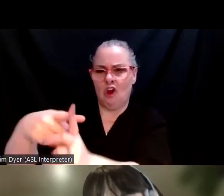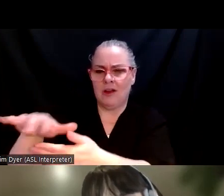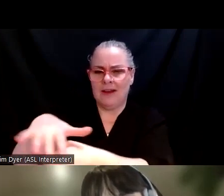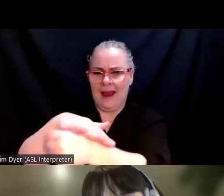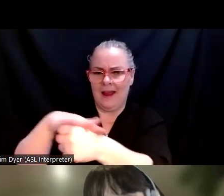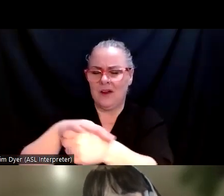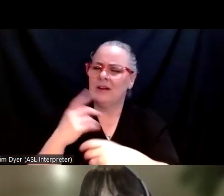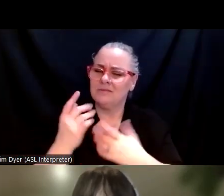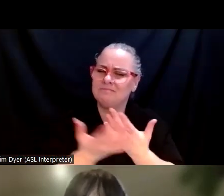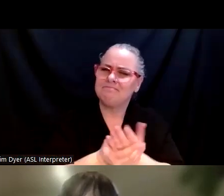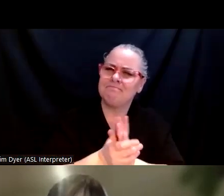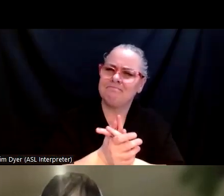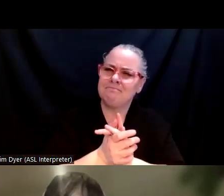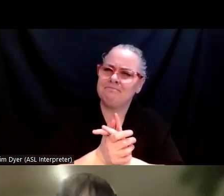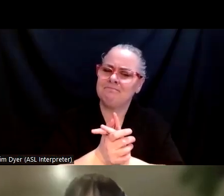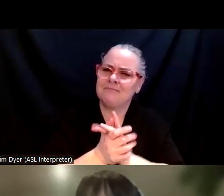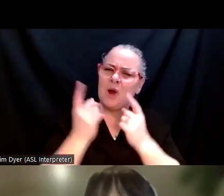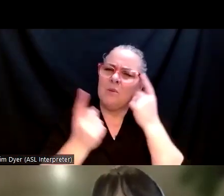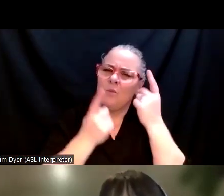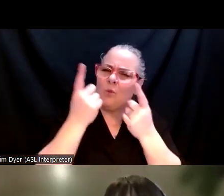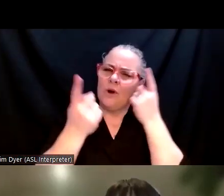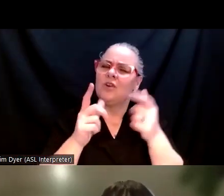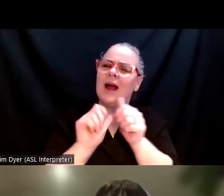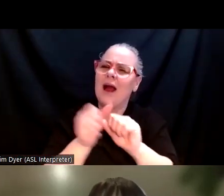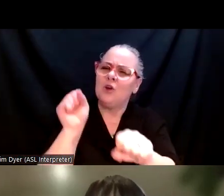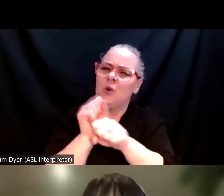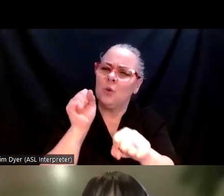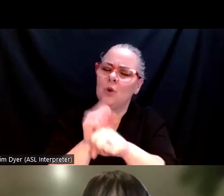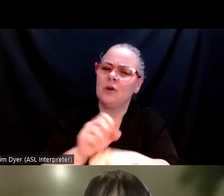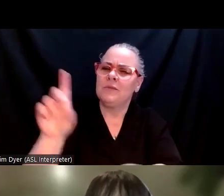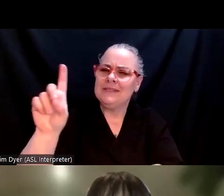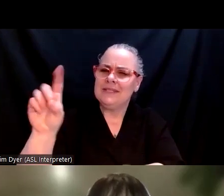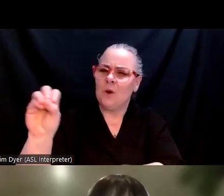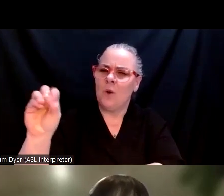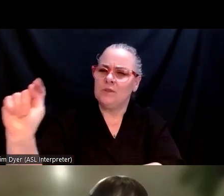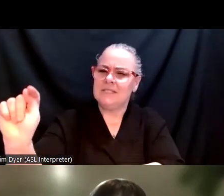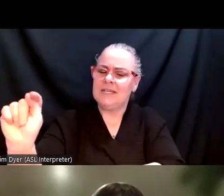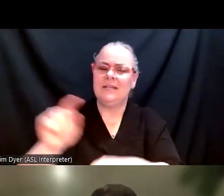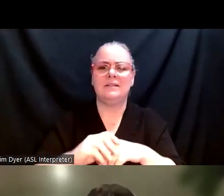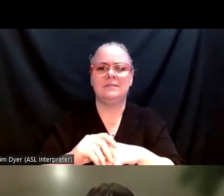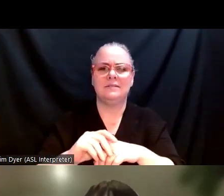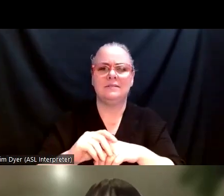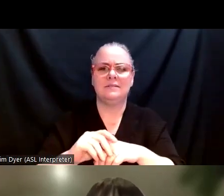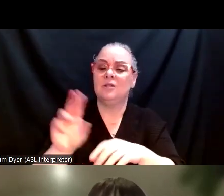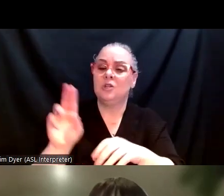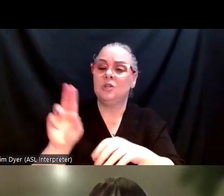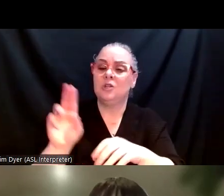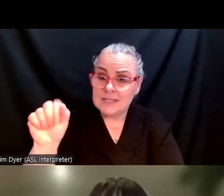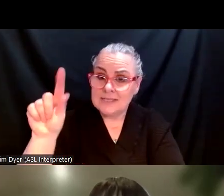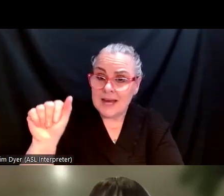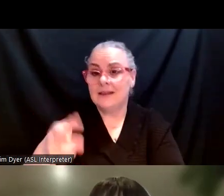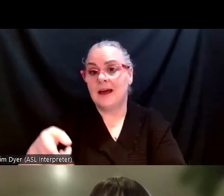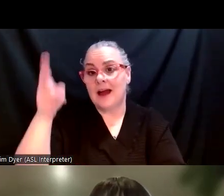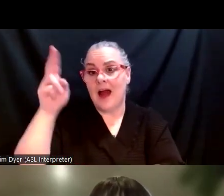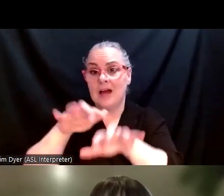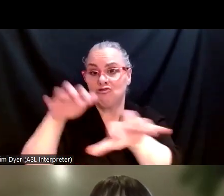what your thought process was around how you're working with the Department of Transportation, utilizing data like high traffic